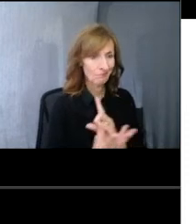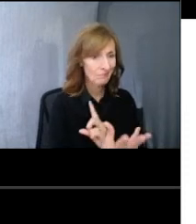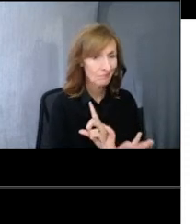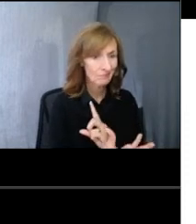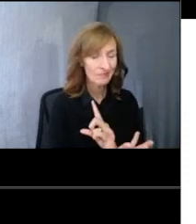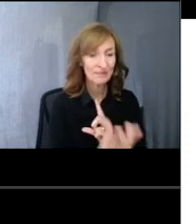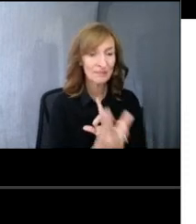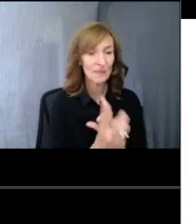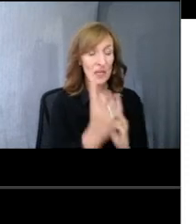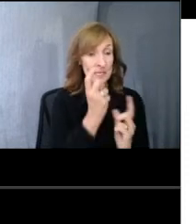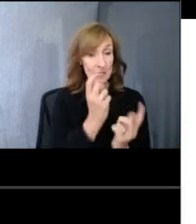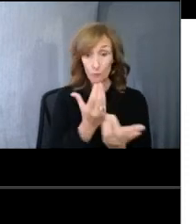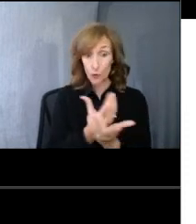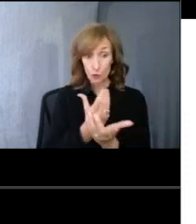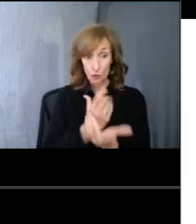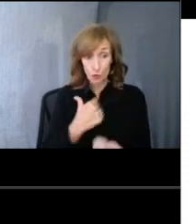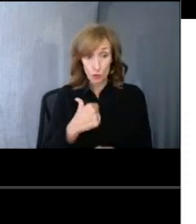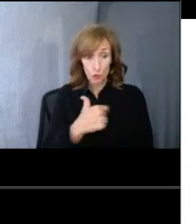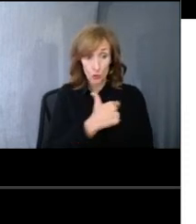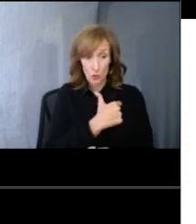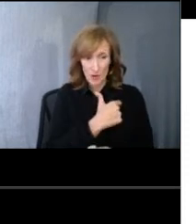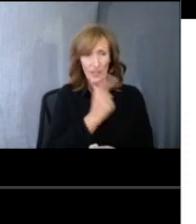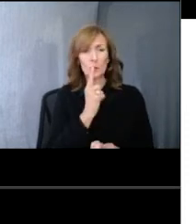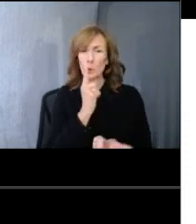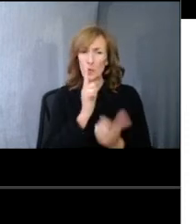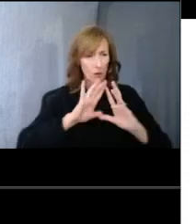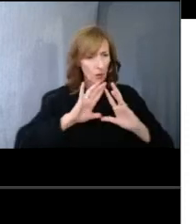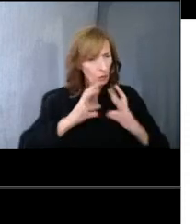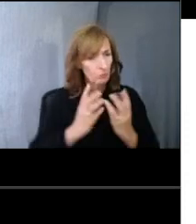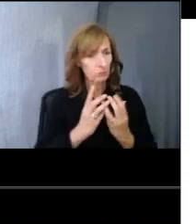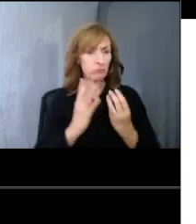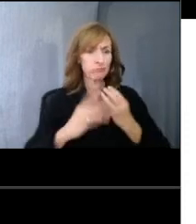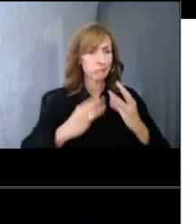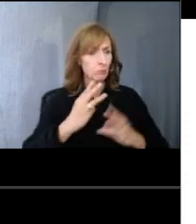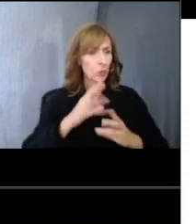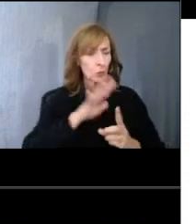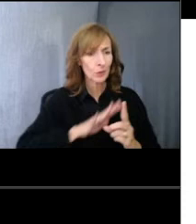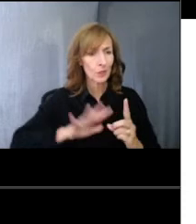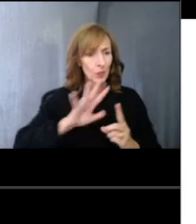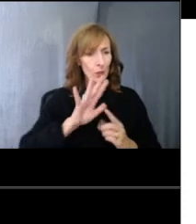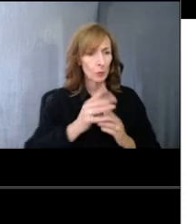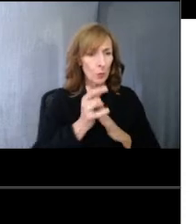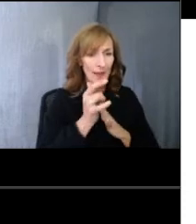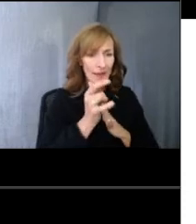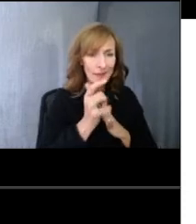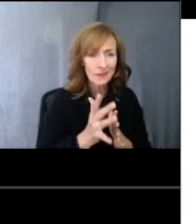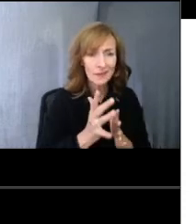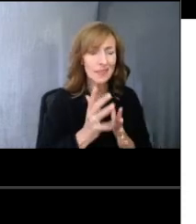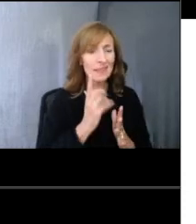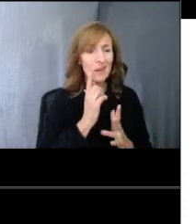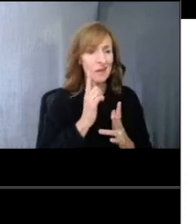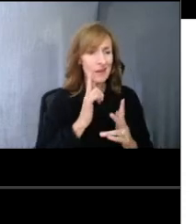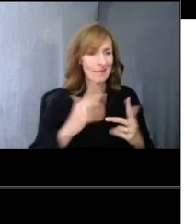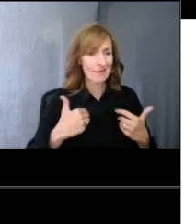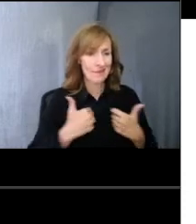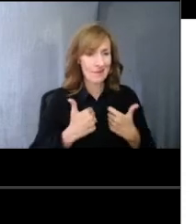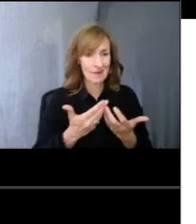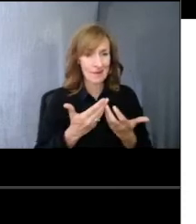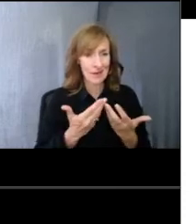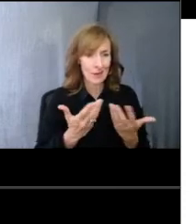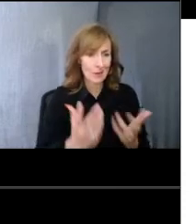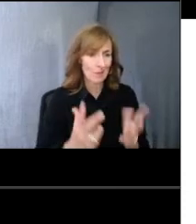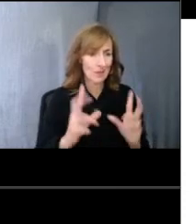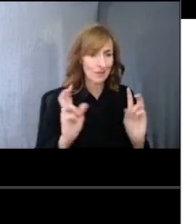in supporting studies that benefit the health of animals, including cats, dogs, horses, and wildlife. With the help of our